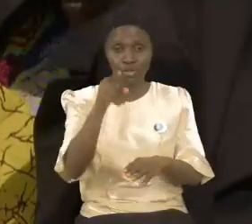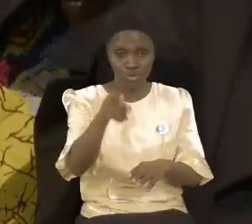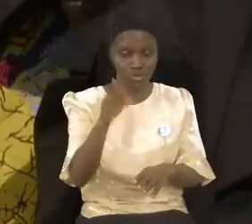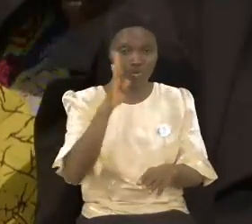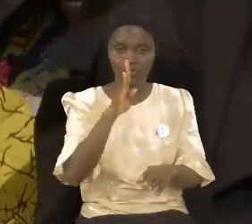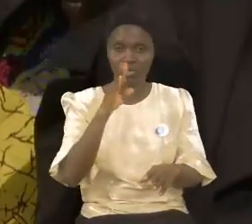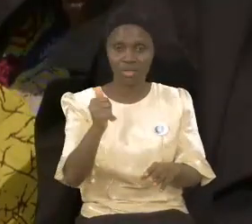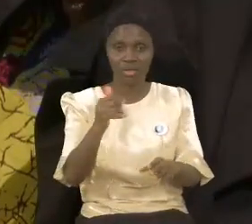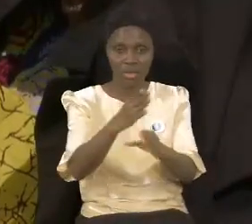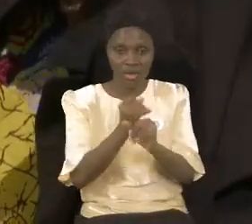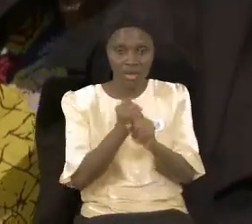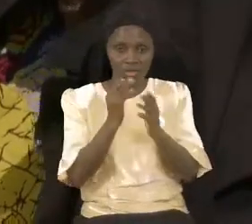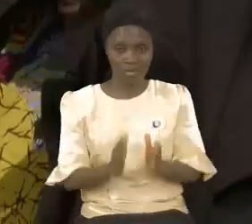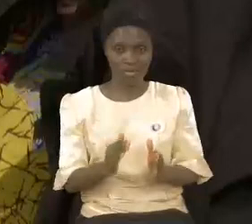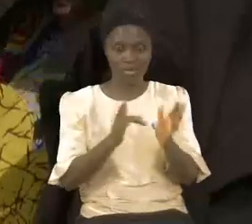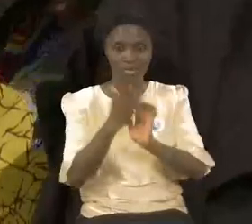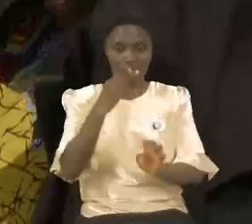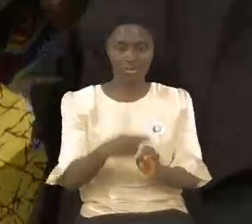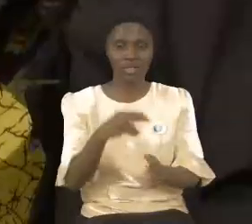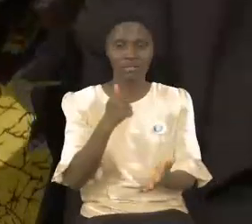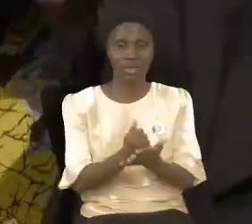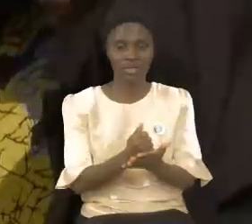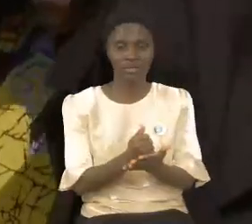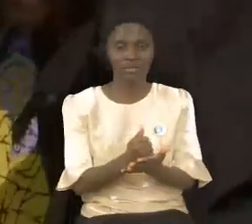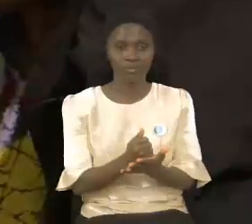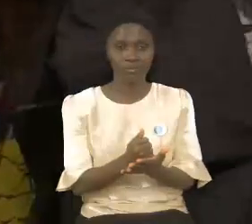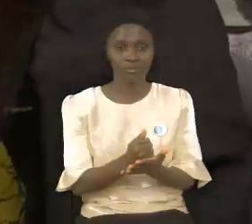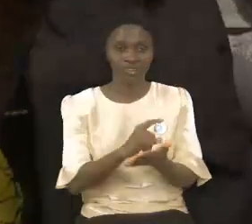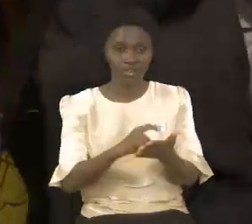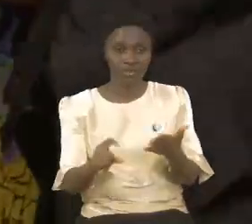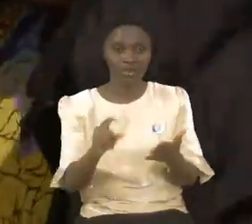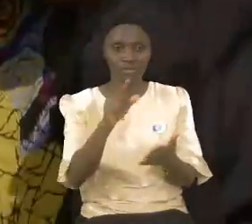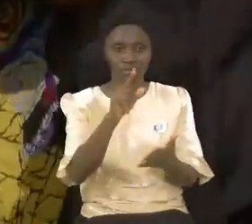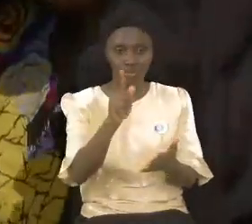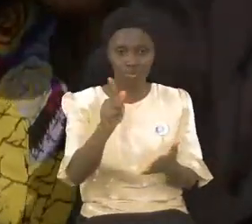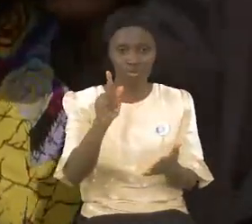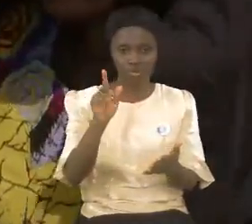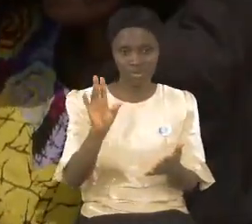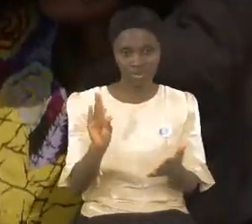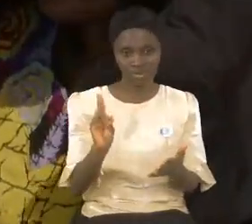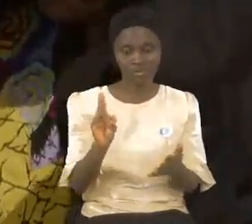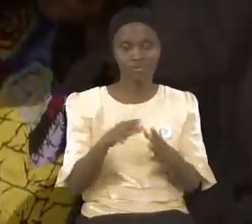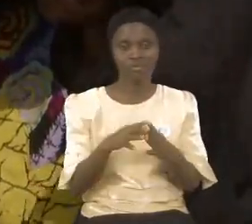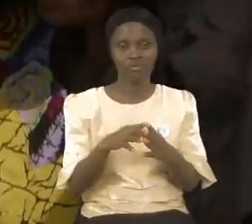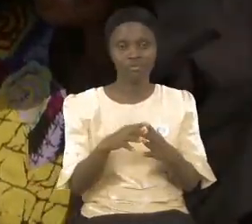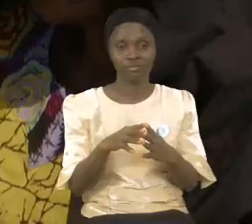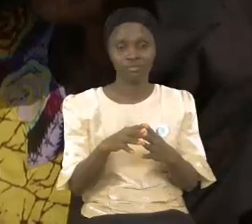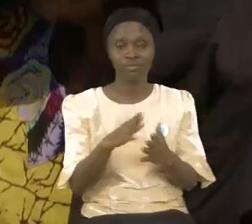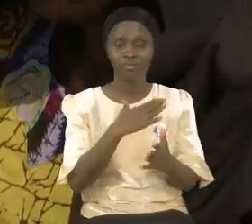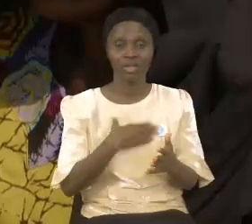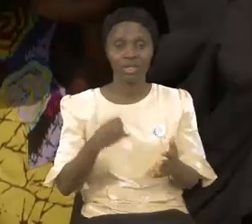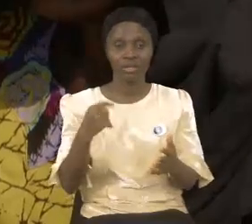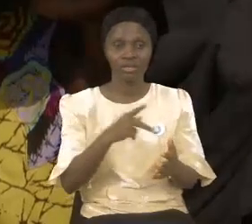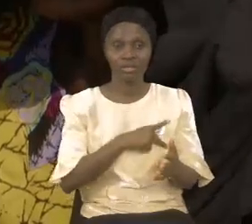I said you'll be a possessor. Look at verse 27. In verse 27, and the king and